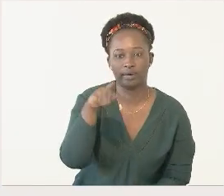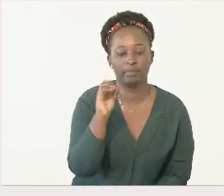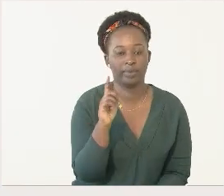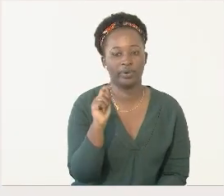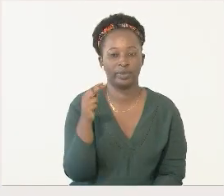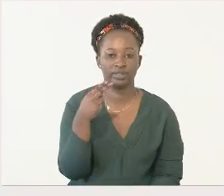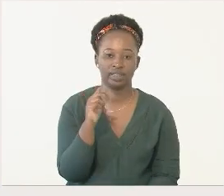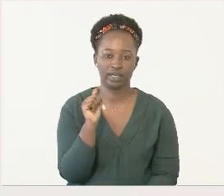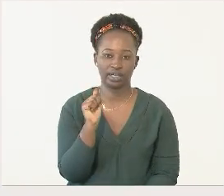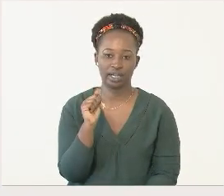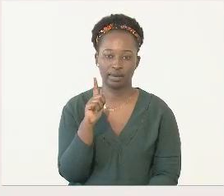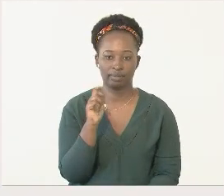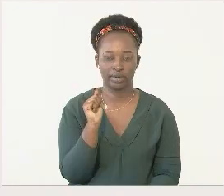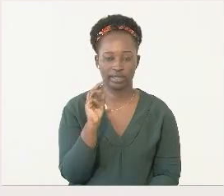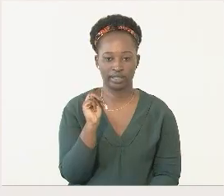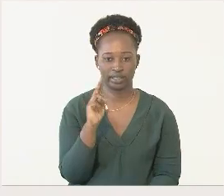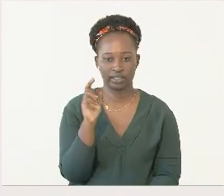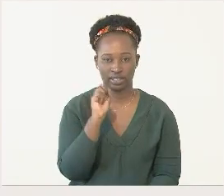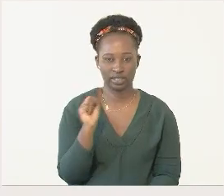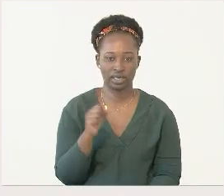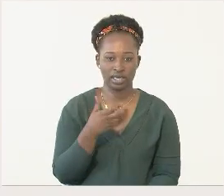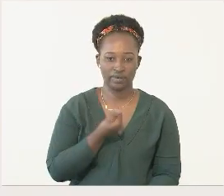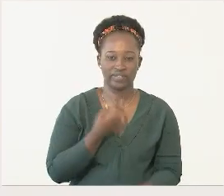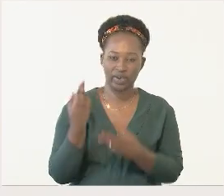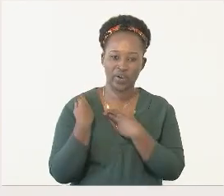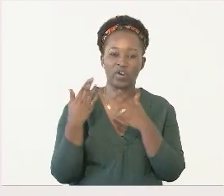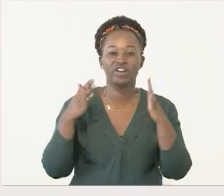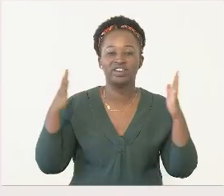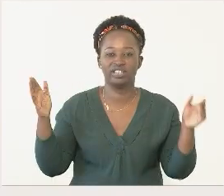try to say that the hypothalamus plays a major